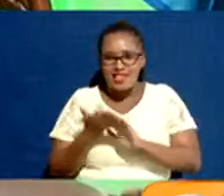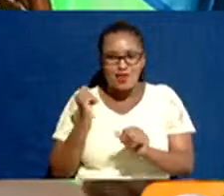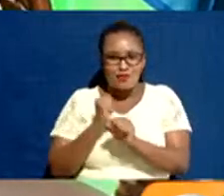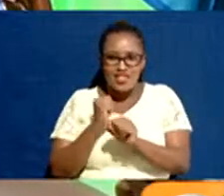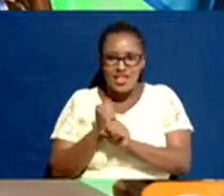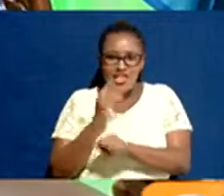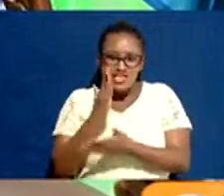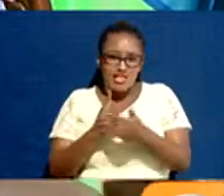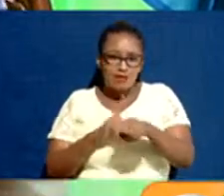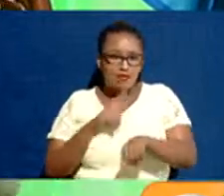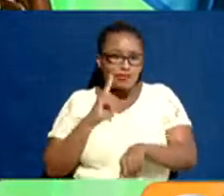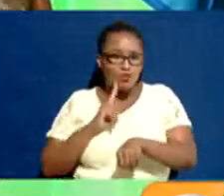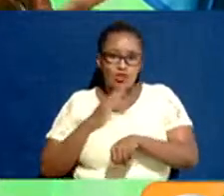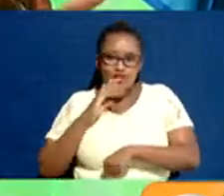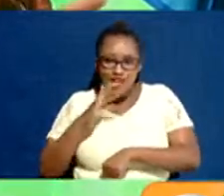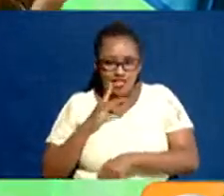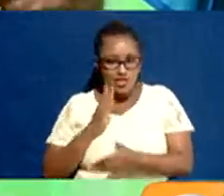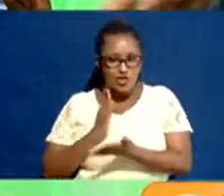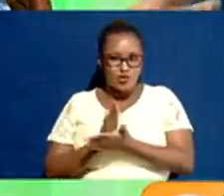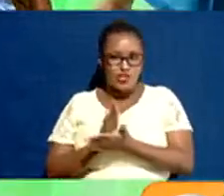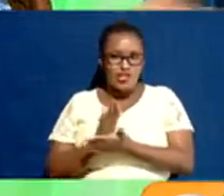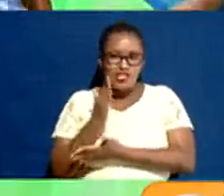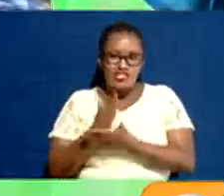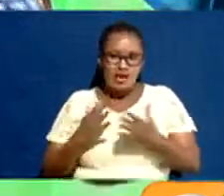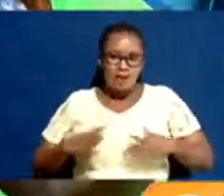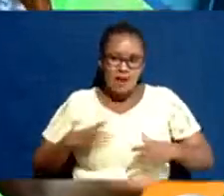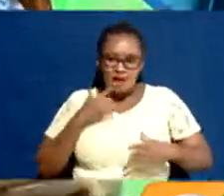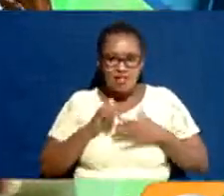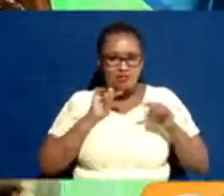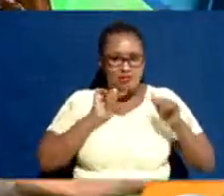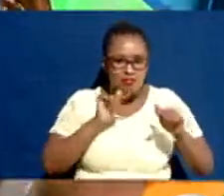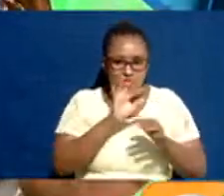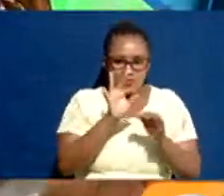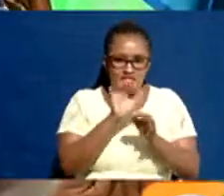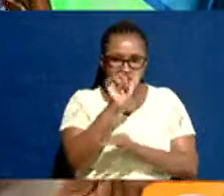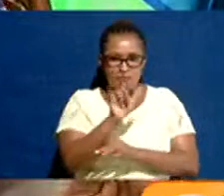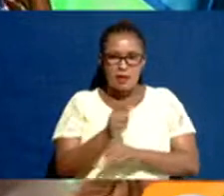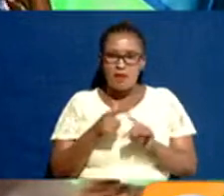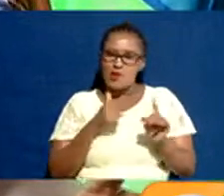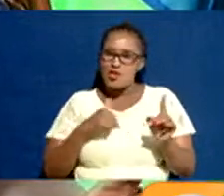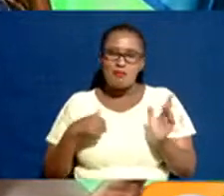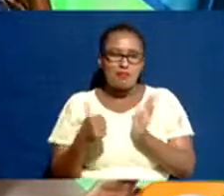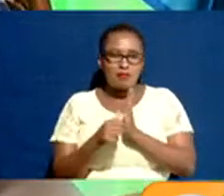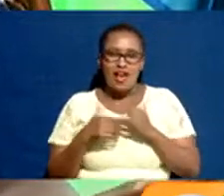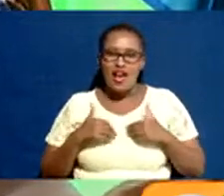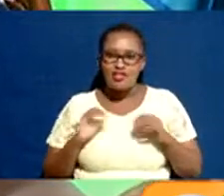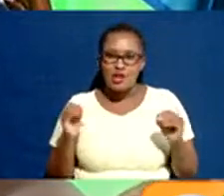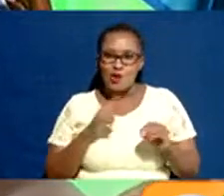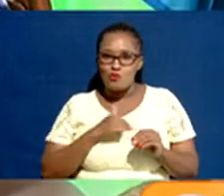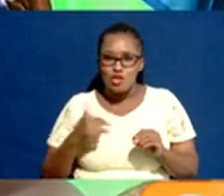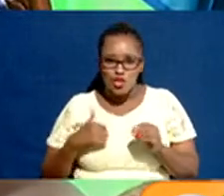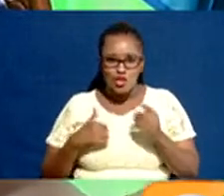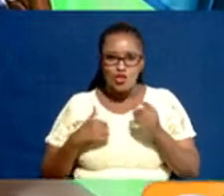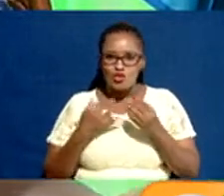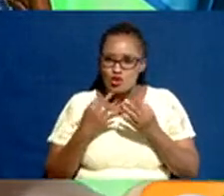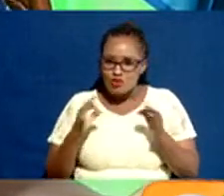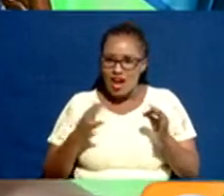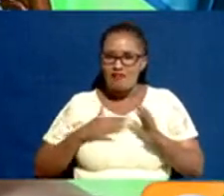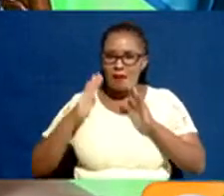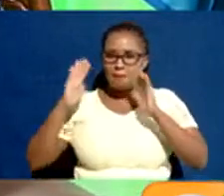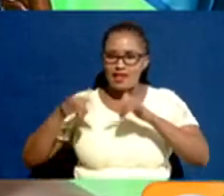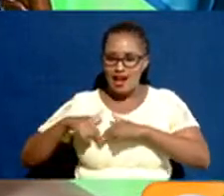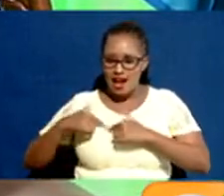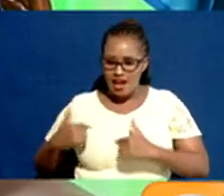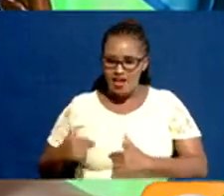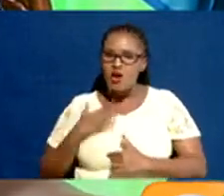when we speak the truth, you think we are against so and so, we are bitter. We have no bitterness with anybody. We are good people. We've got a big heart. We